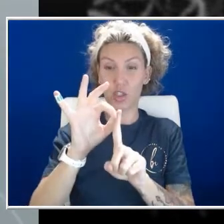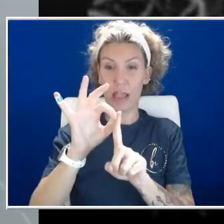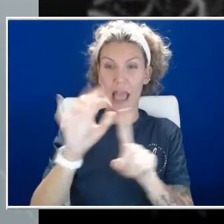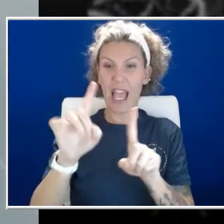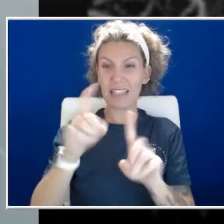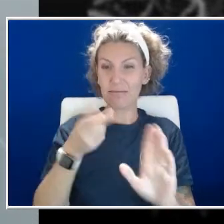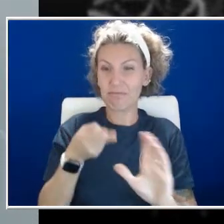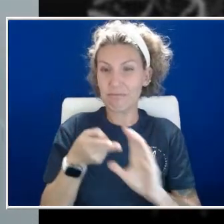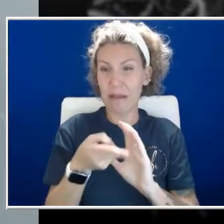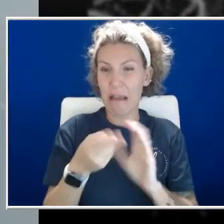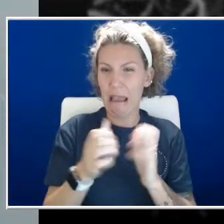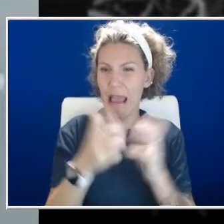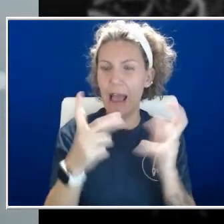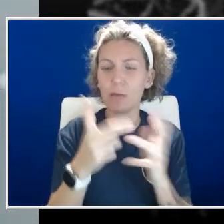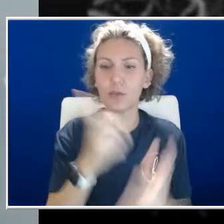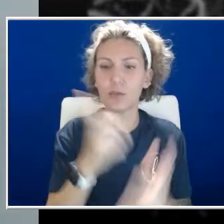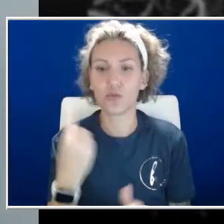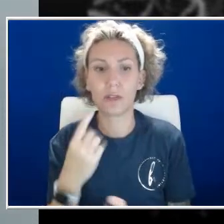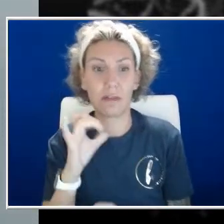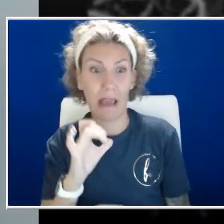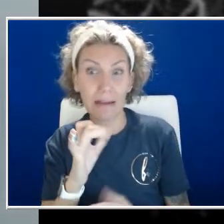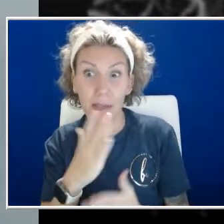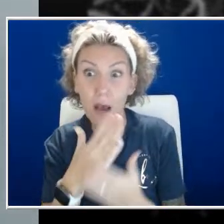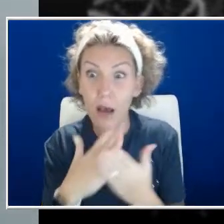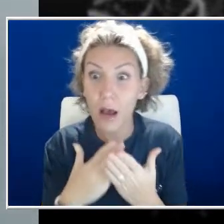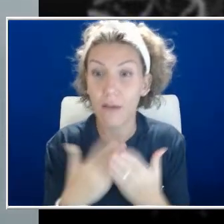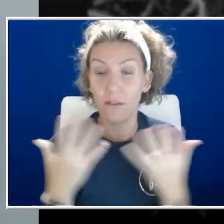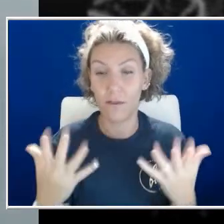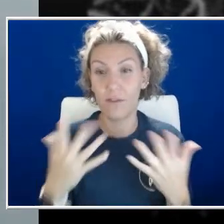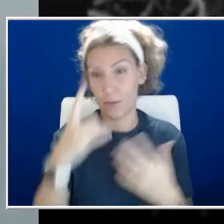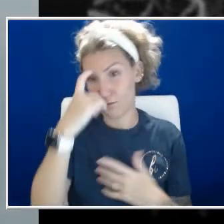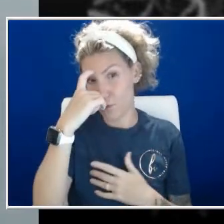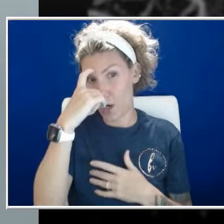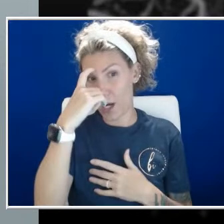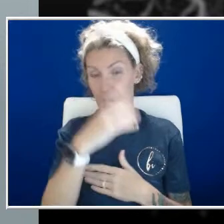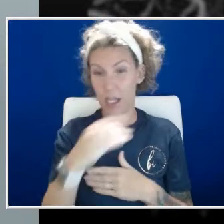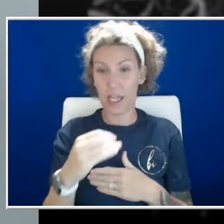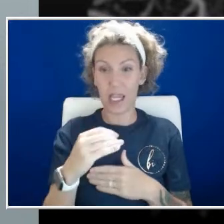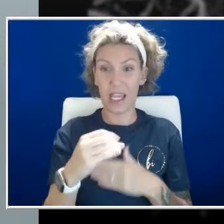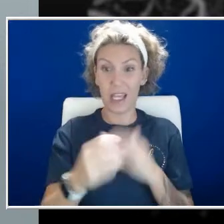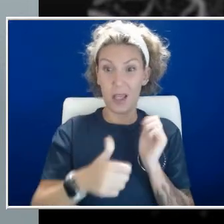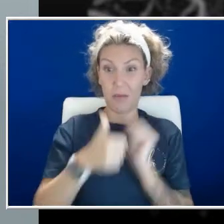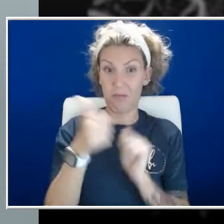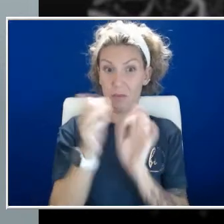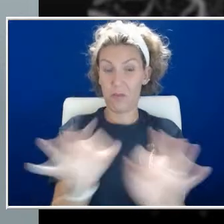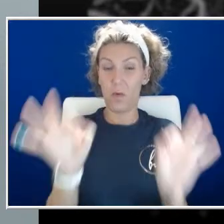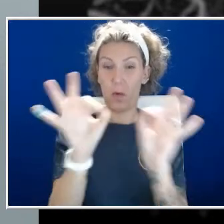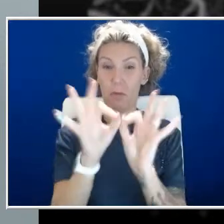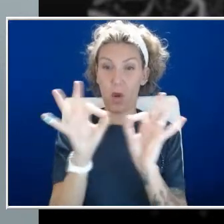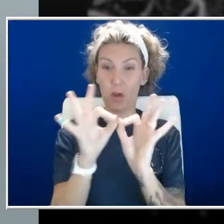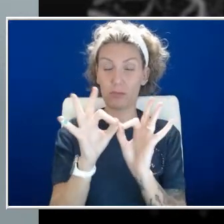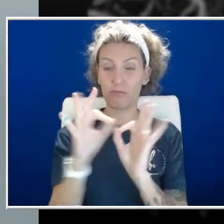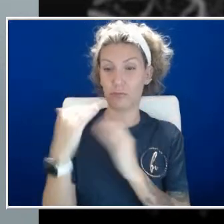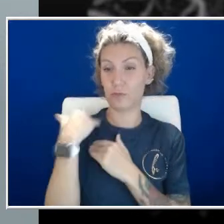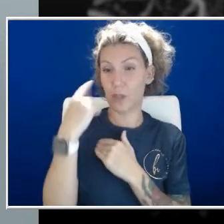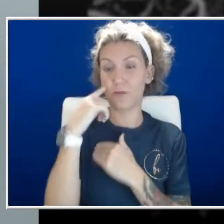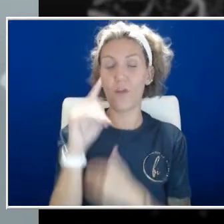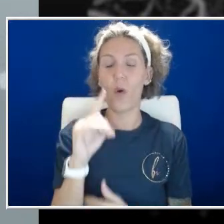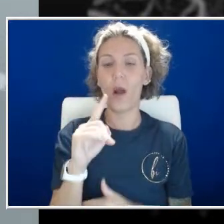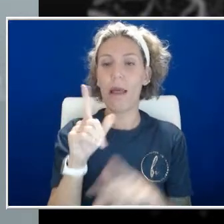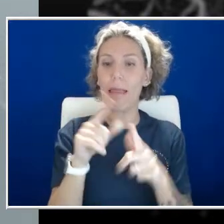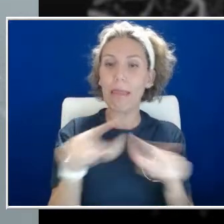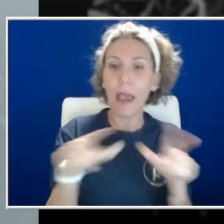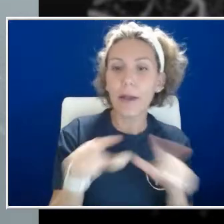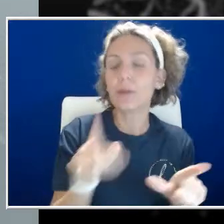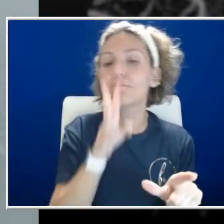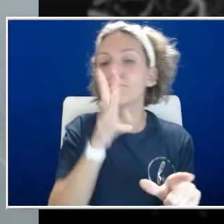risk. That is nearly half of the brain, and it's the dominant hemisphere, the one that's responsible for language, and then motor